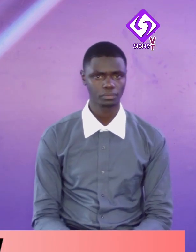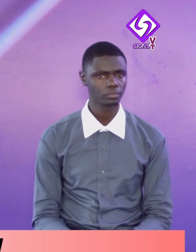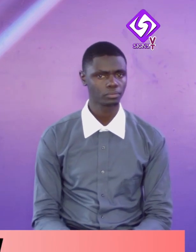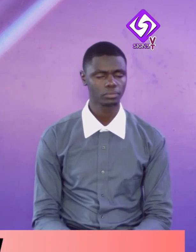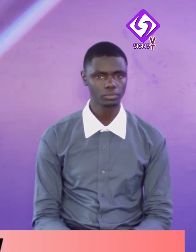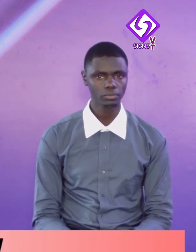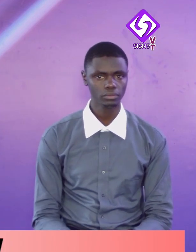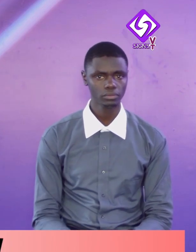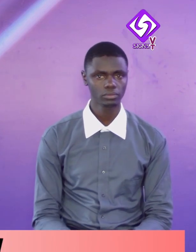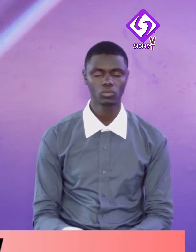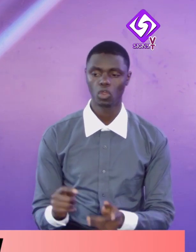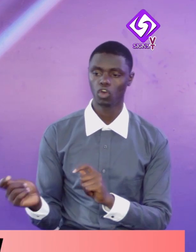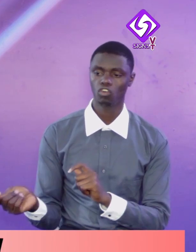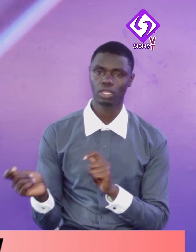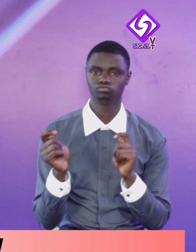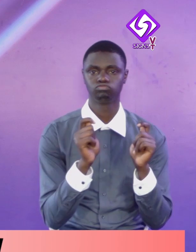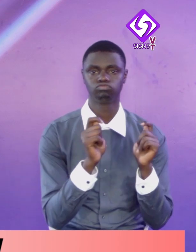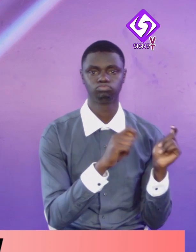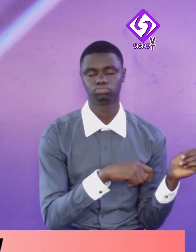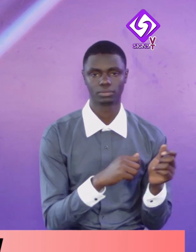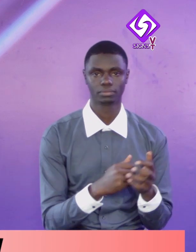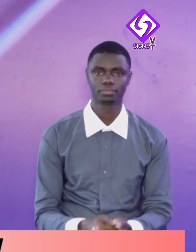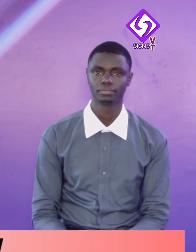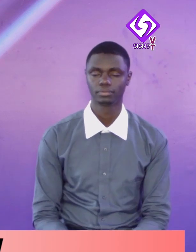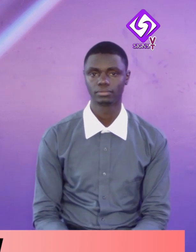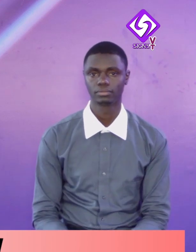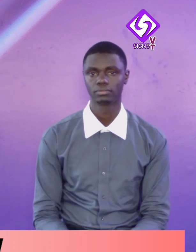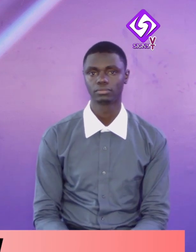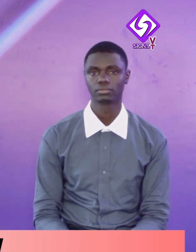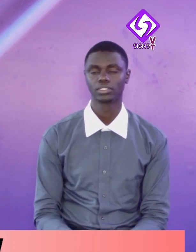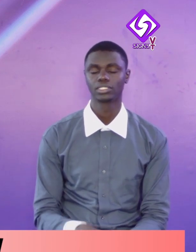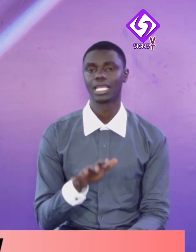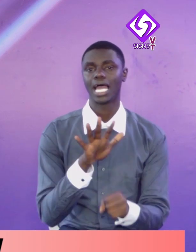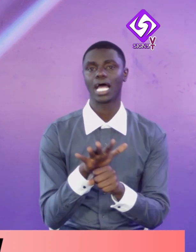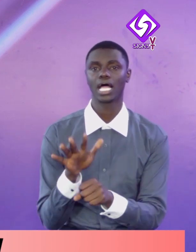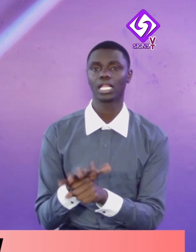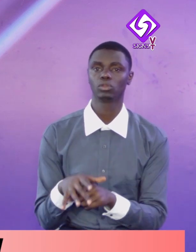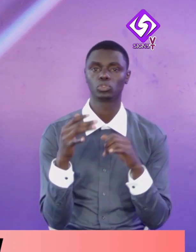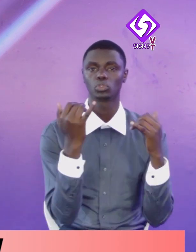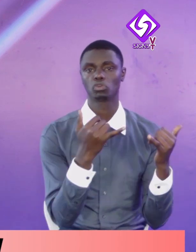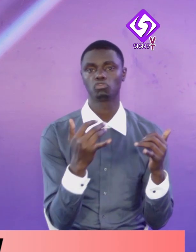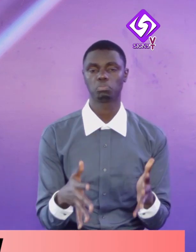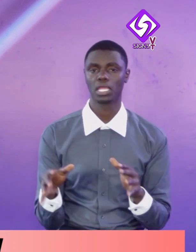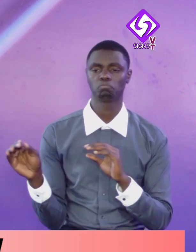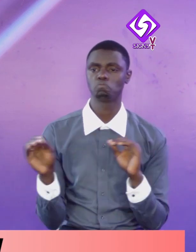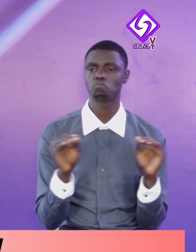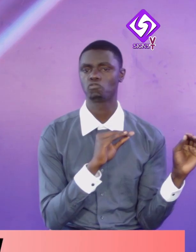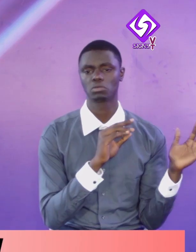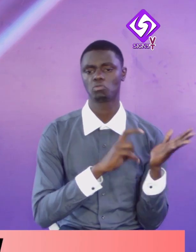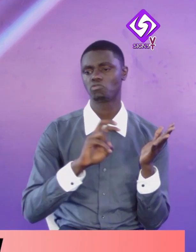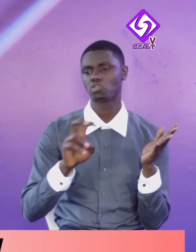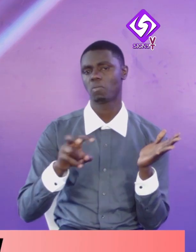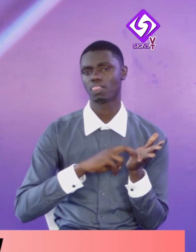of the transition. I think a lot of players moved,